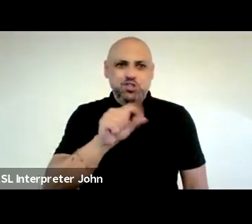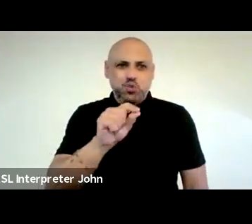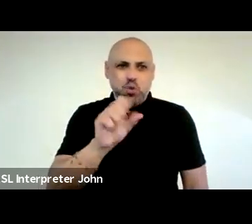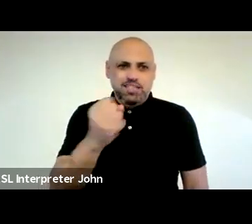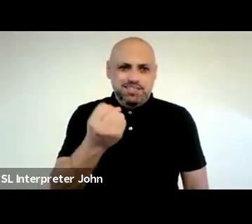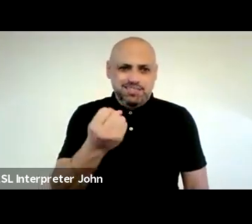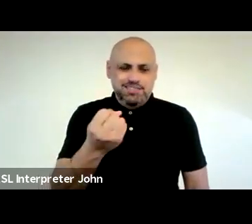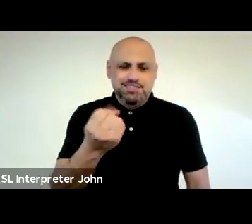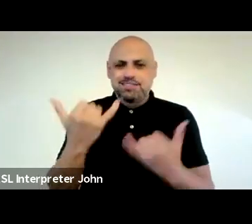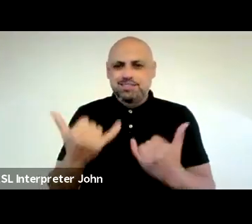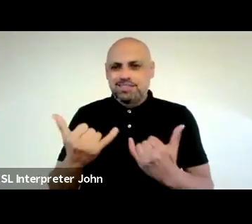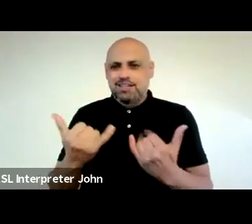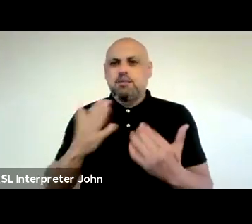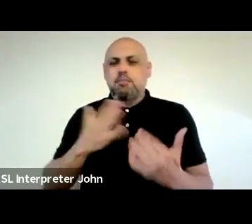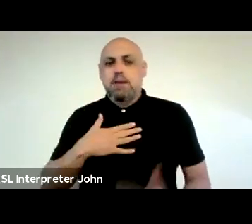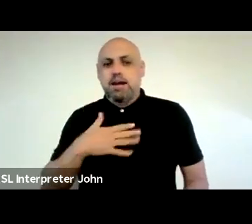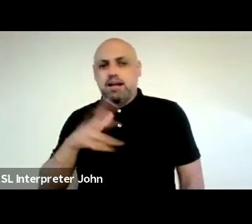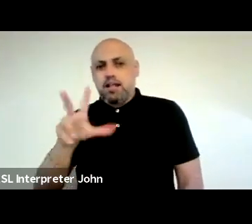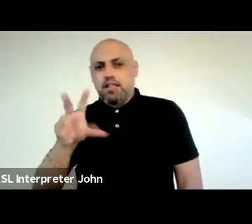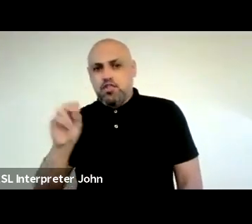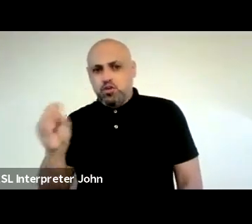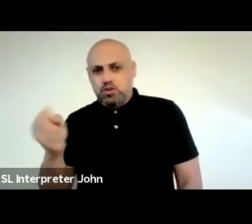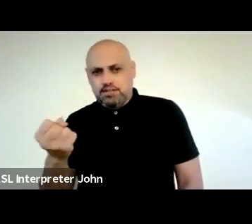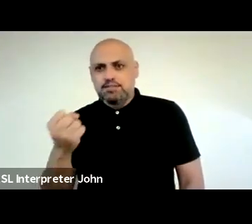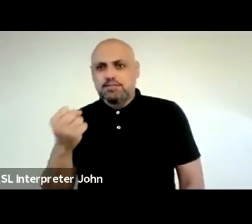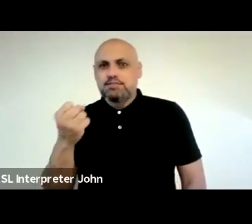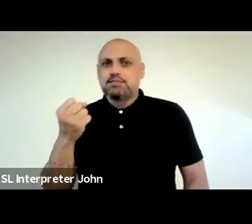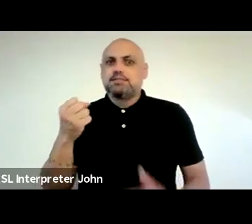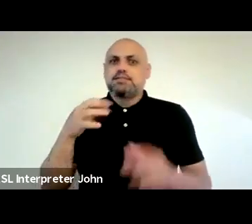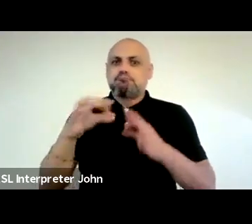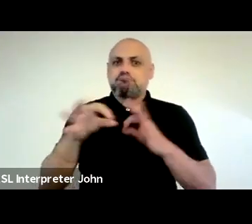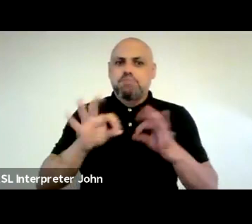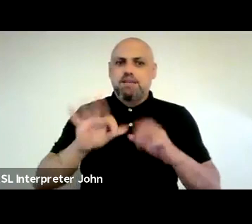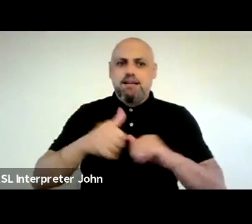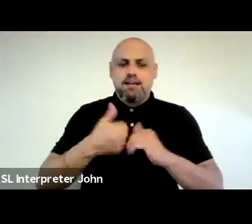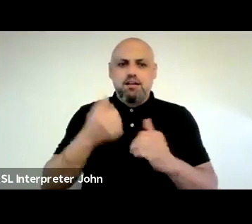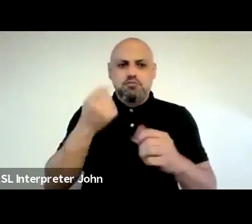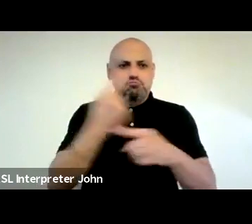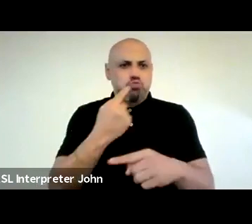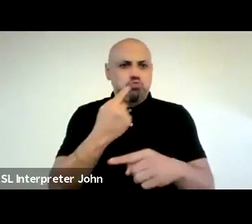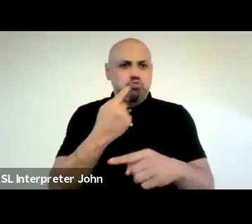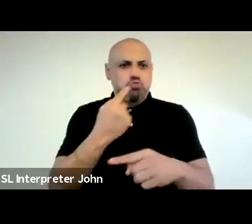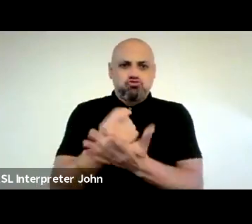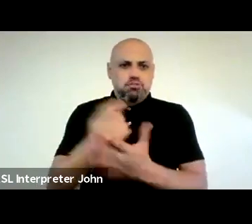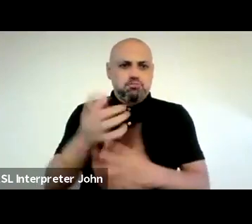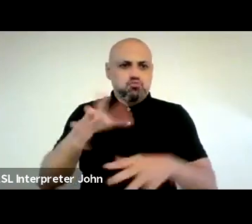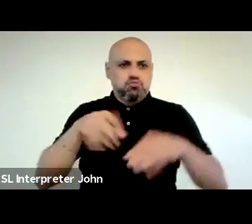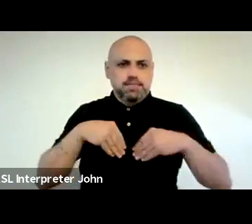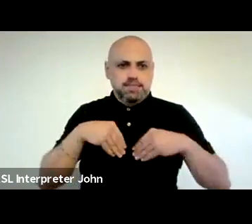want to take you through my 30s and lead you to when I finally got the appropriate treatment.